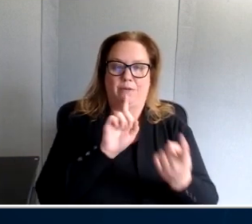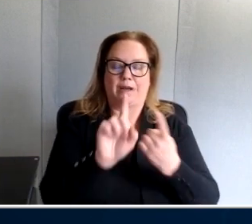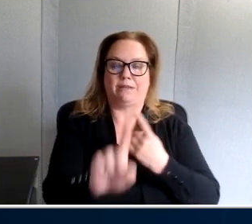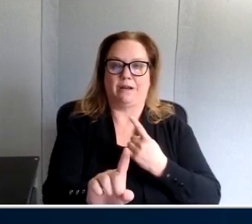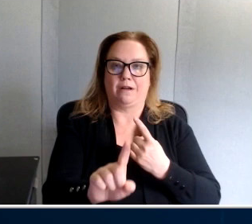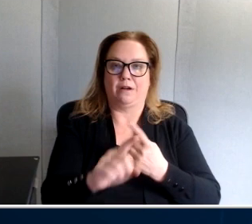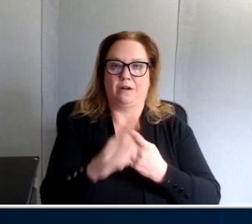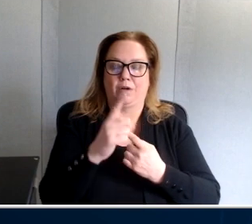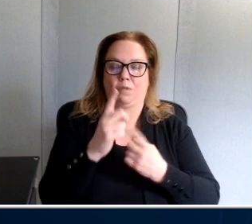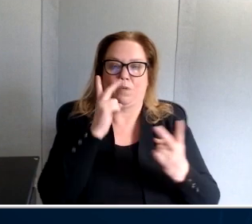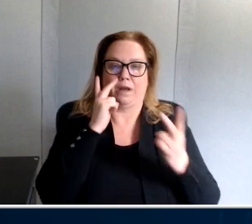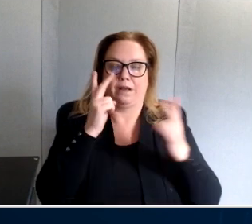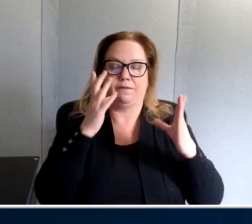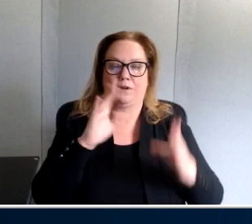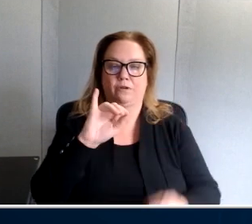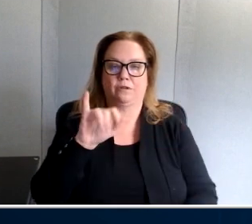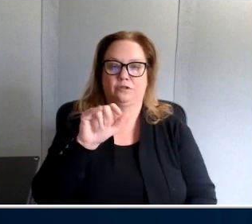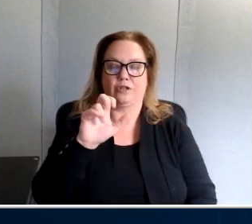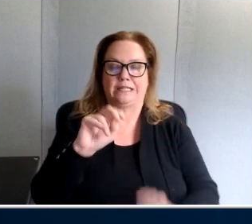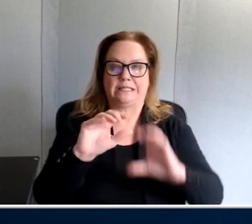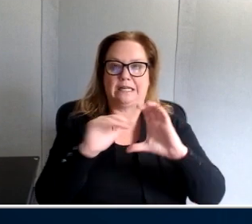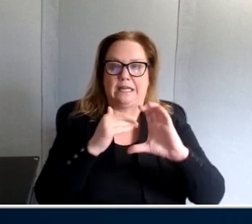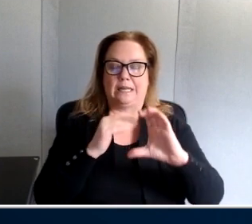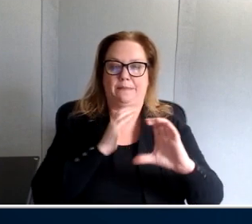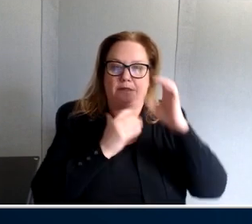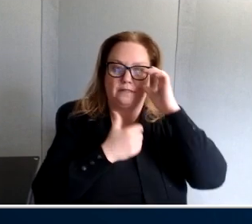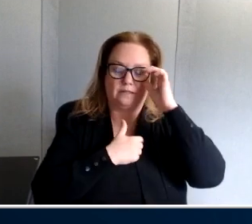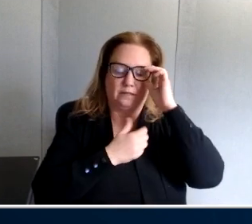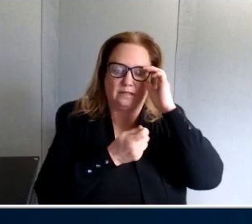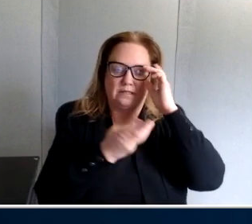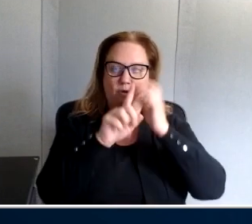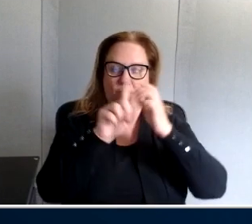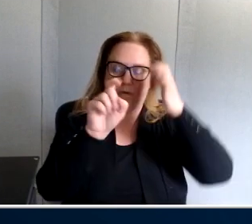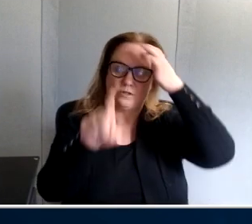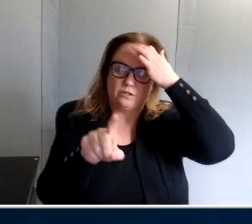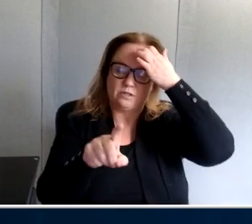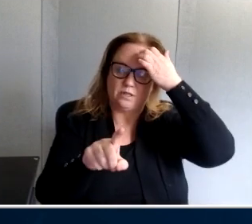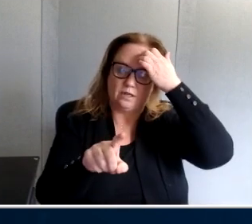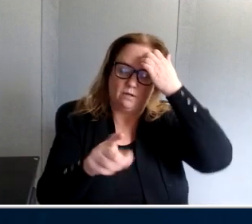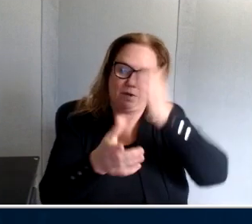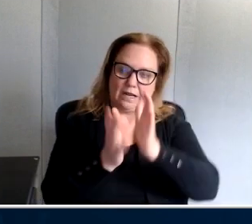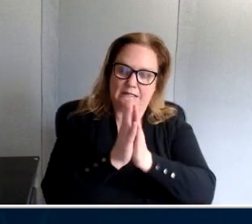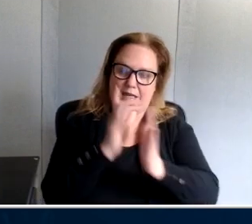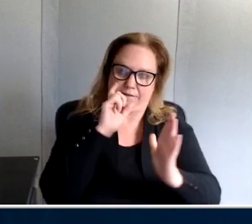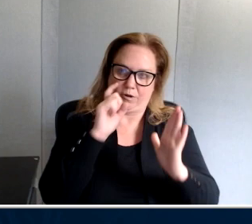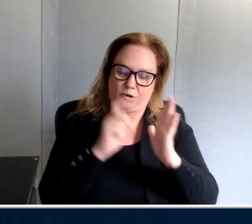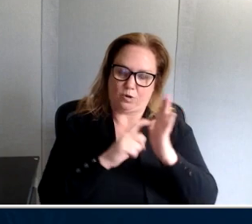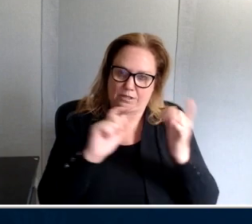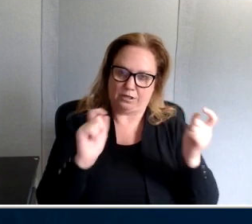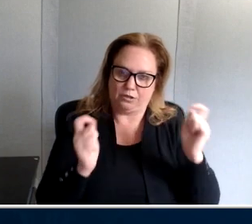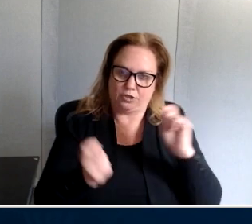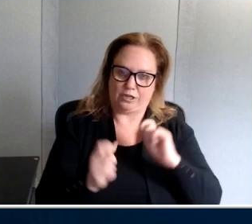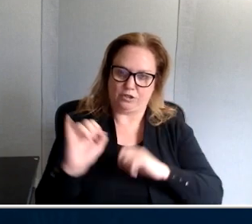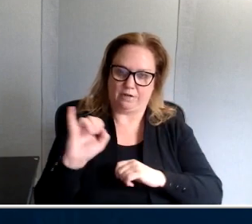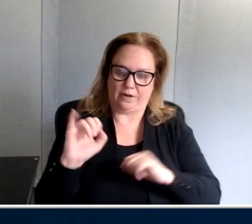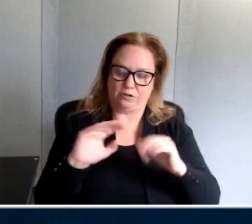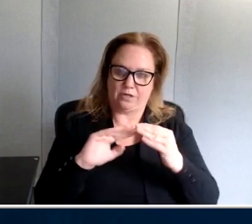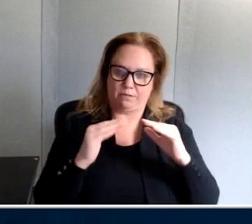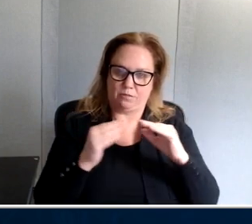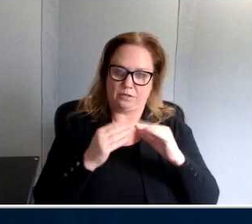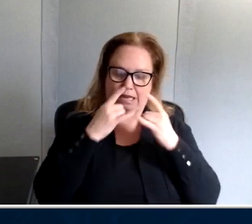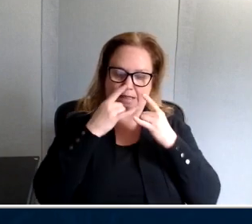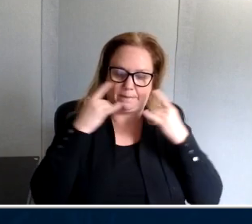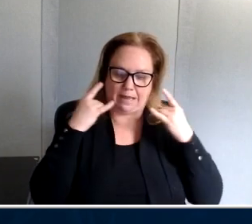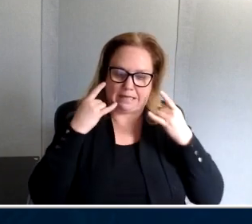viewer, Jason, he emailed us a few good questions I wanted to ask you. First, have we noticed any change in infection rates once the masks